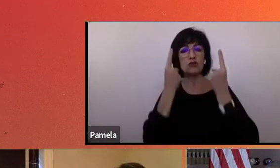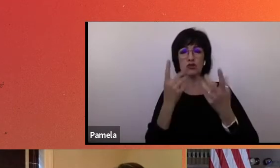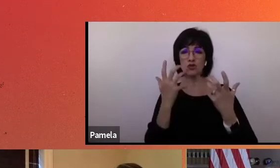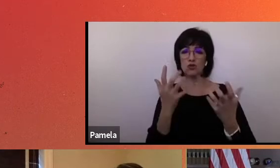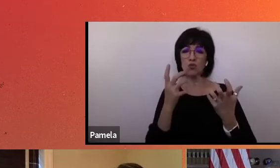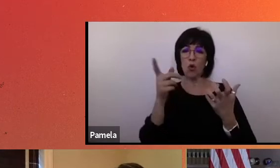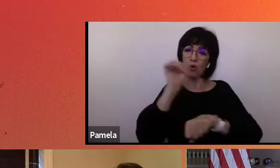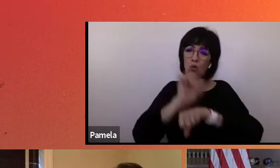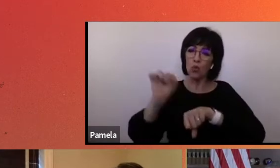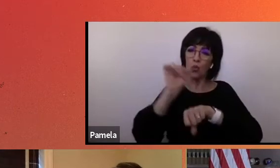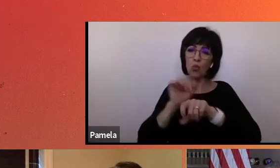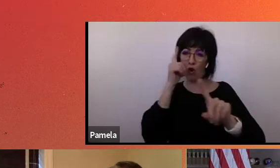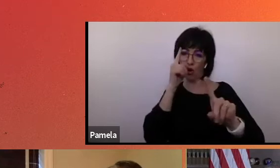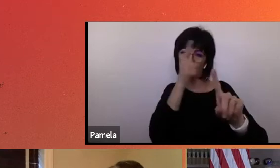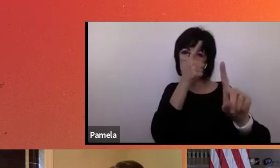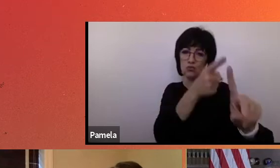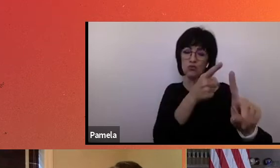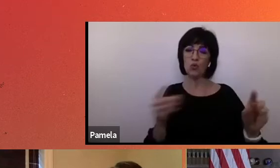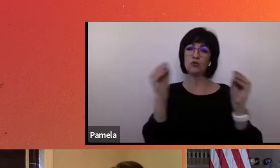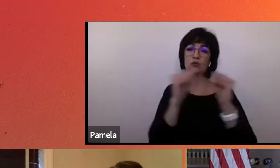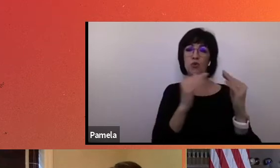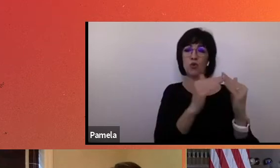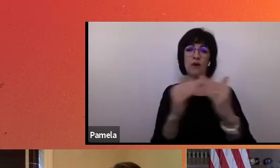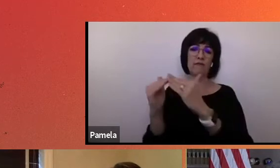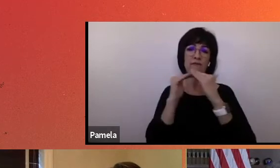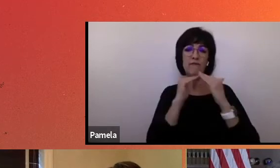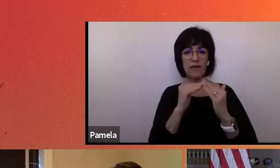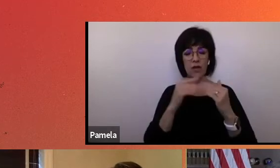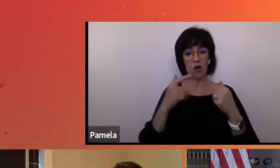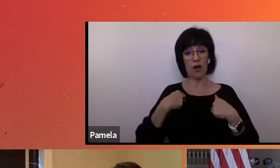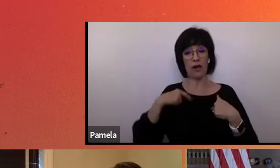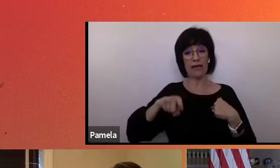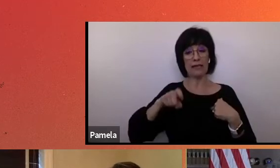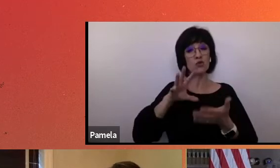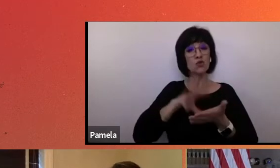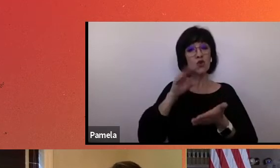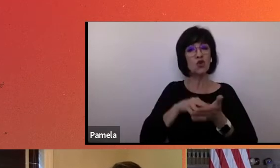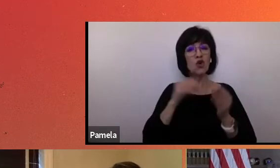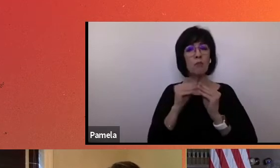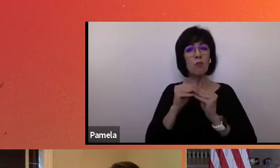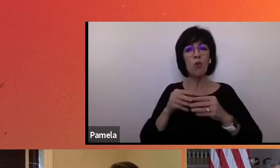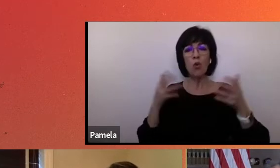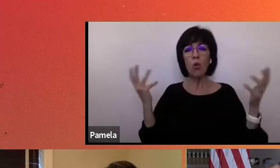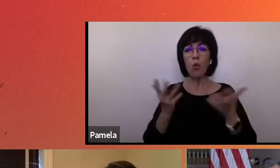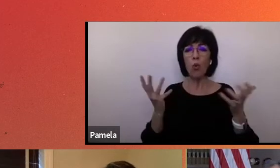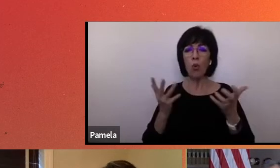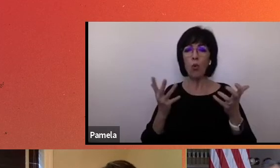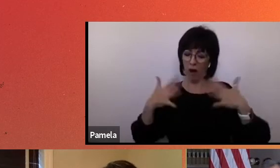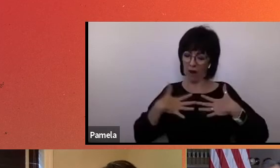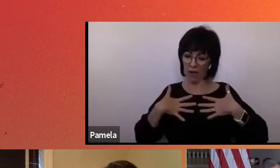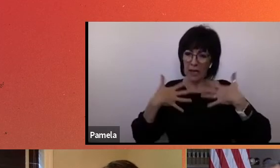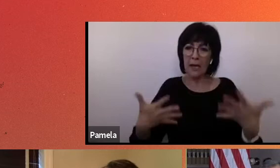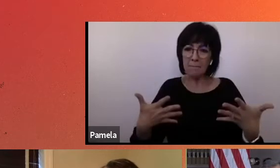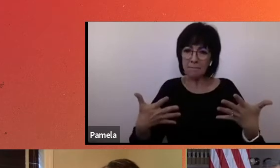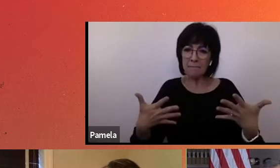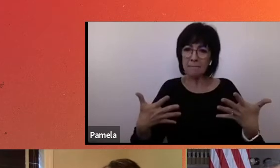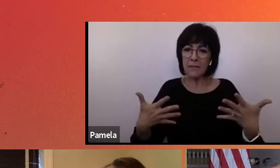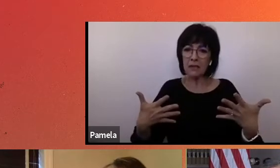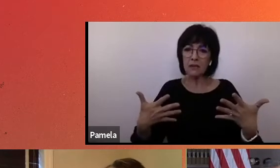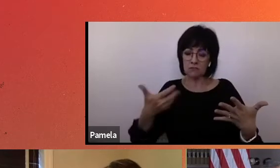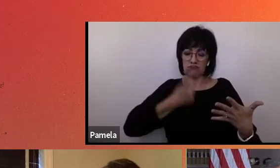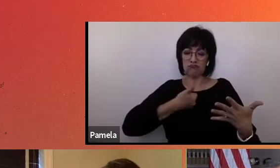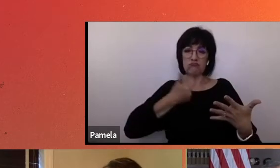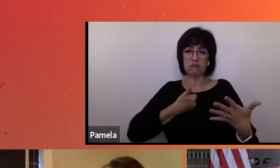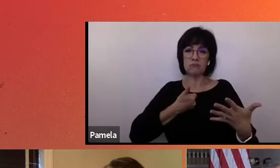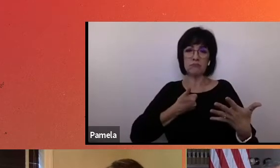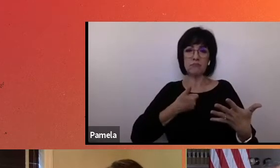about it like that. What do I need to know more of? Which can bring people to an understanding. You know, the statues may go